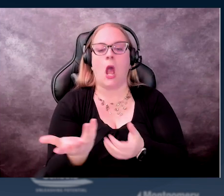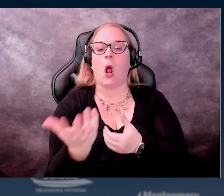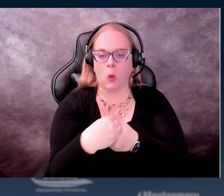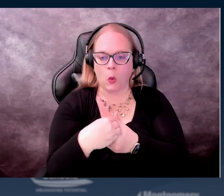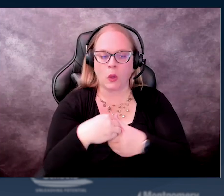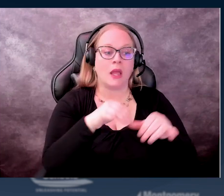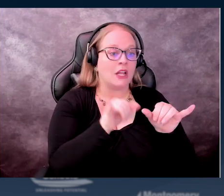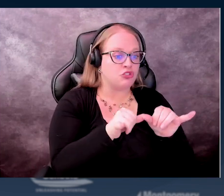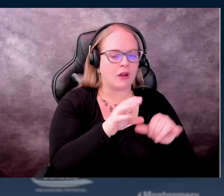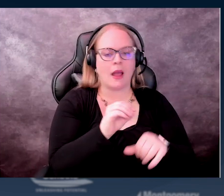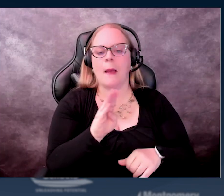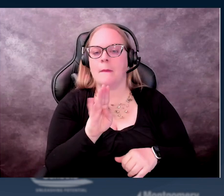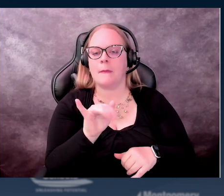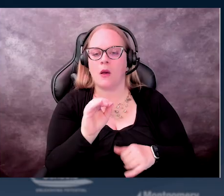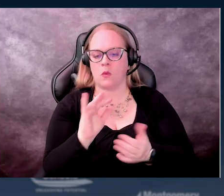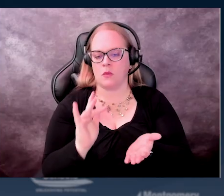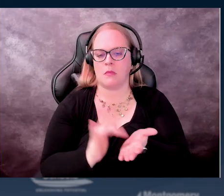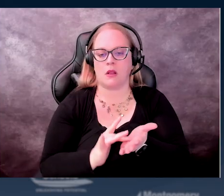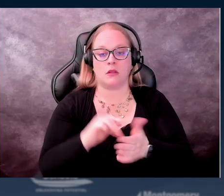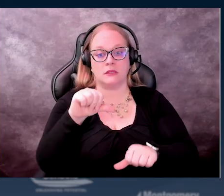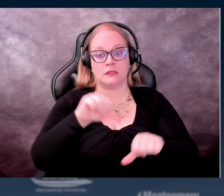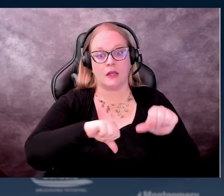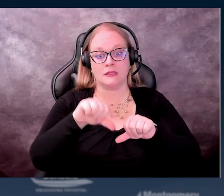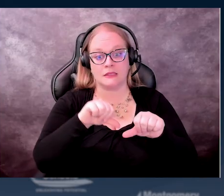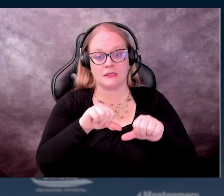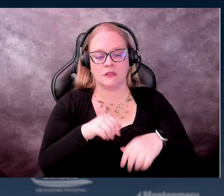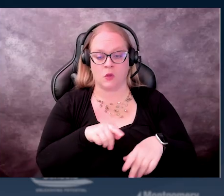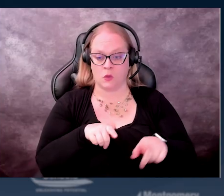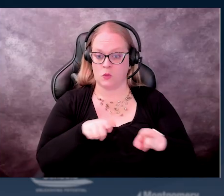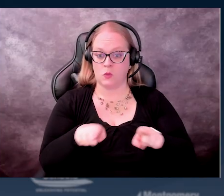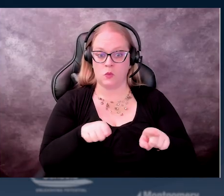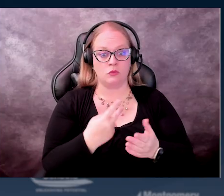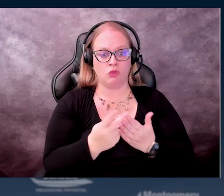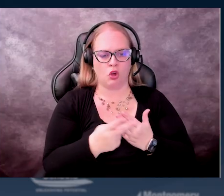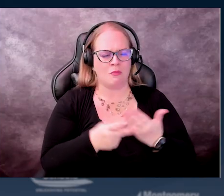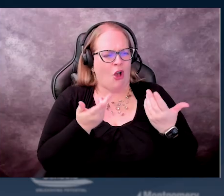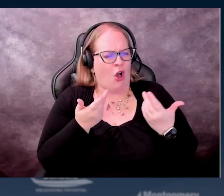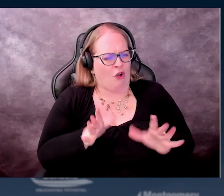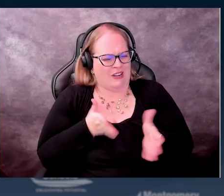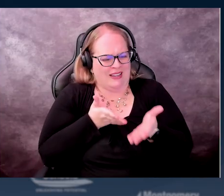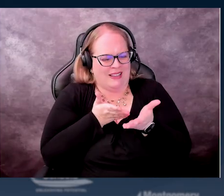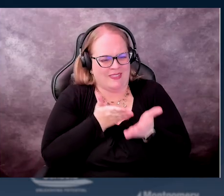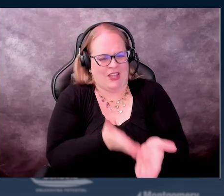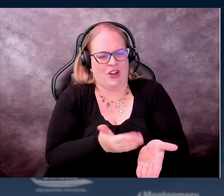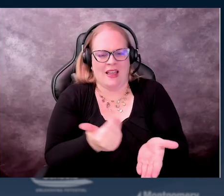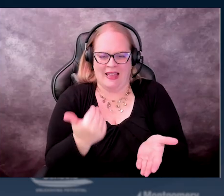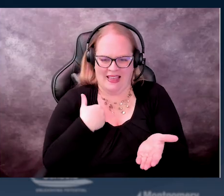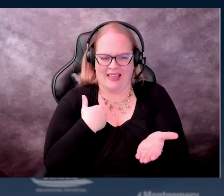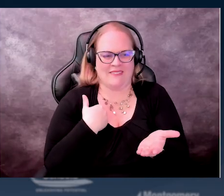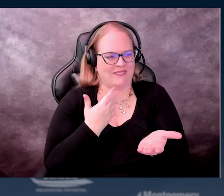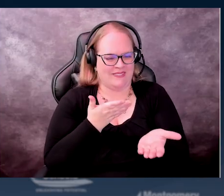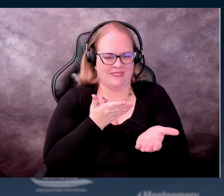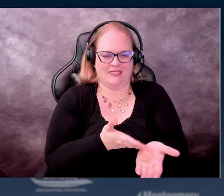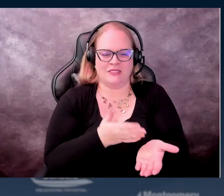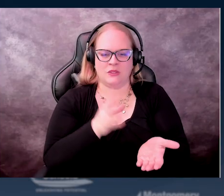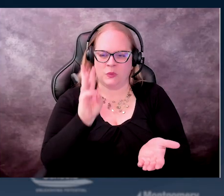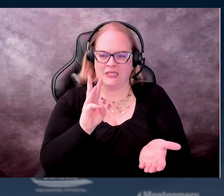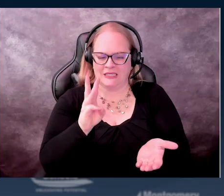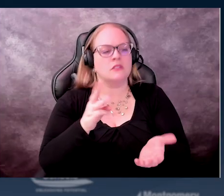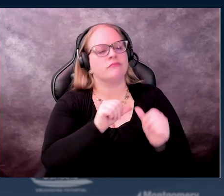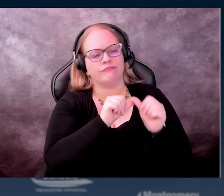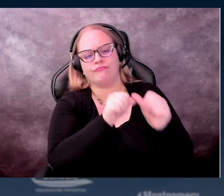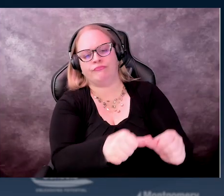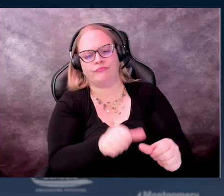science. These are 2 programs that they already have well established, and we will continue to offer them. It complements what they